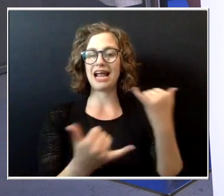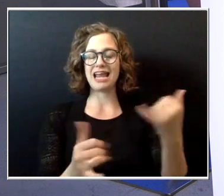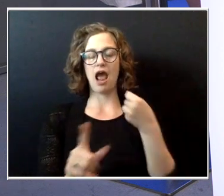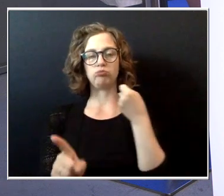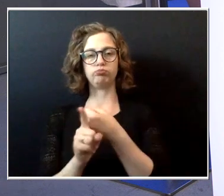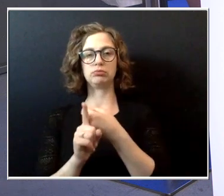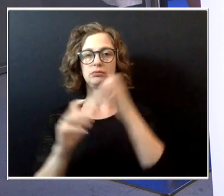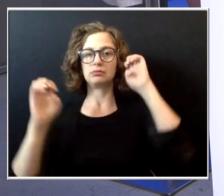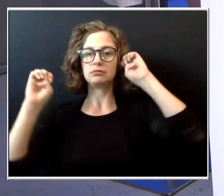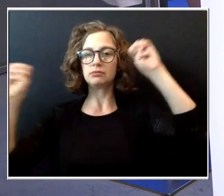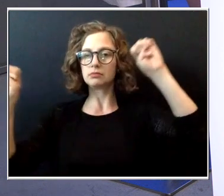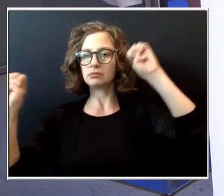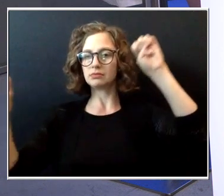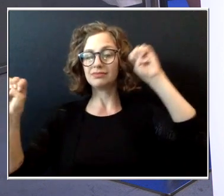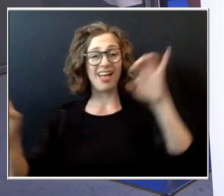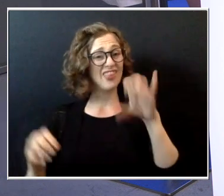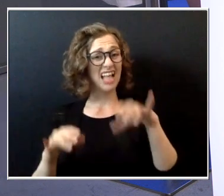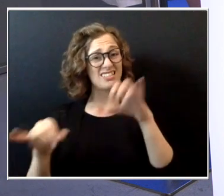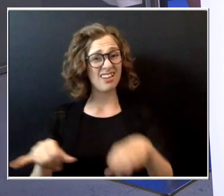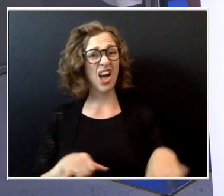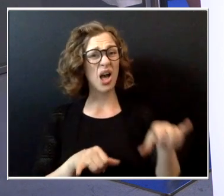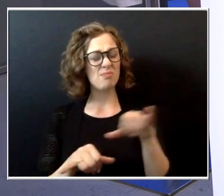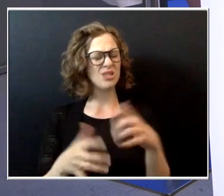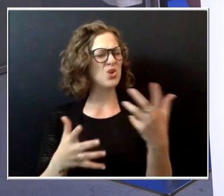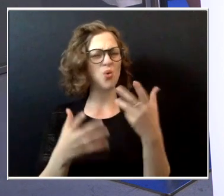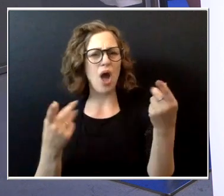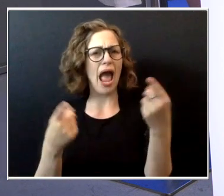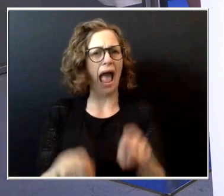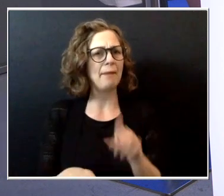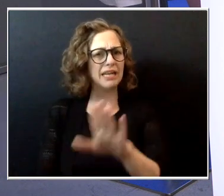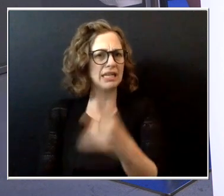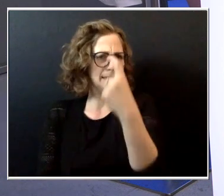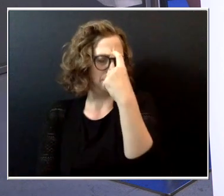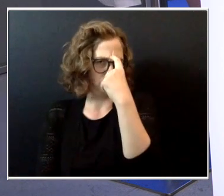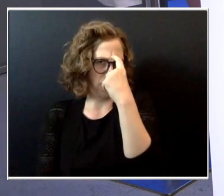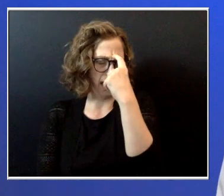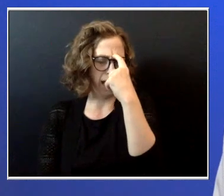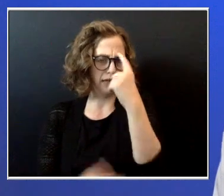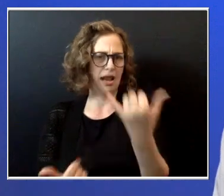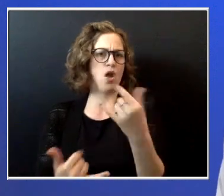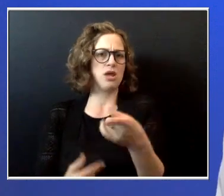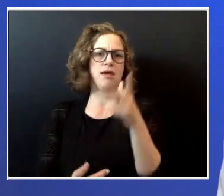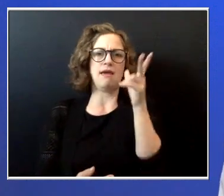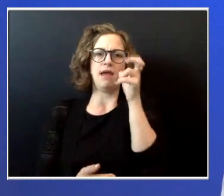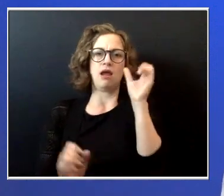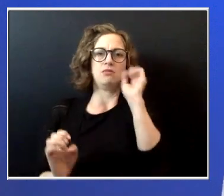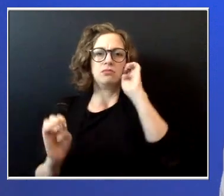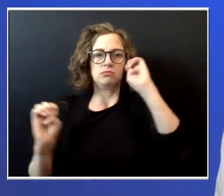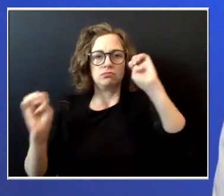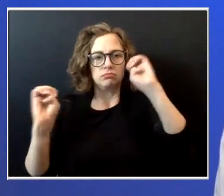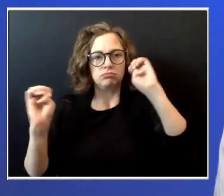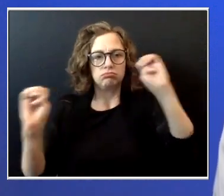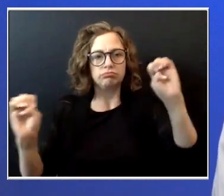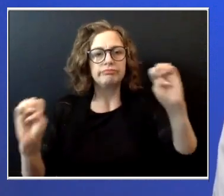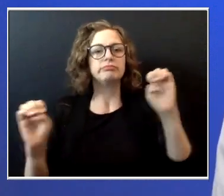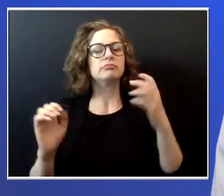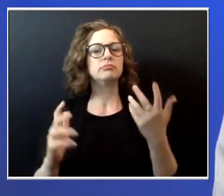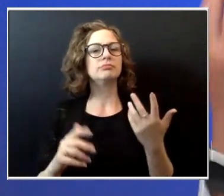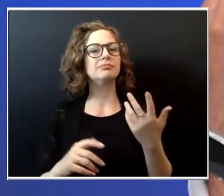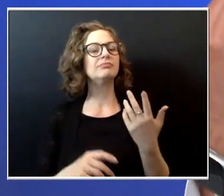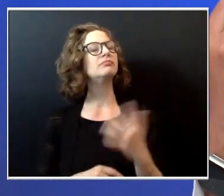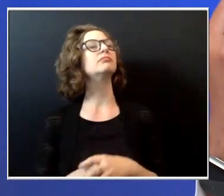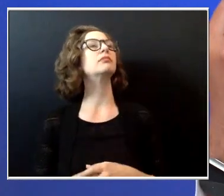to his brain? What did it do to his brain to make him hear ringing all the time? The really basic model of tinnitus is